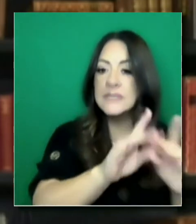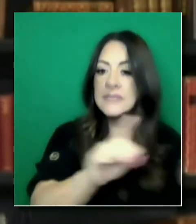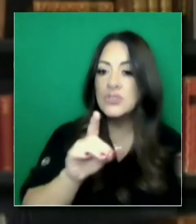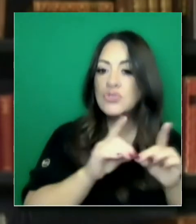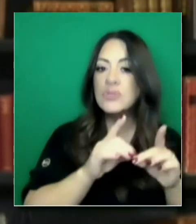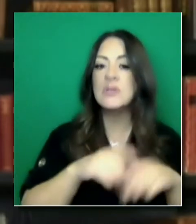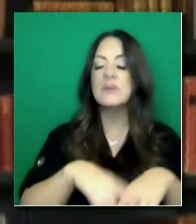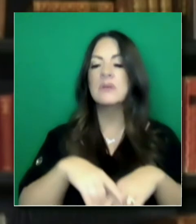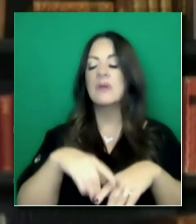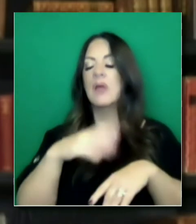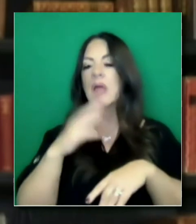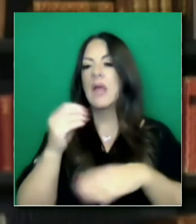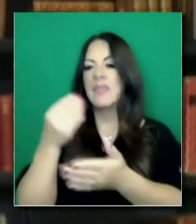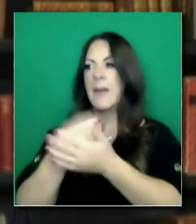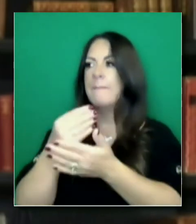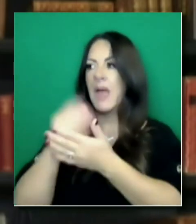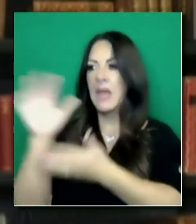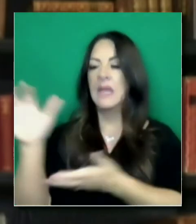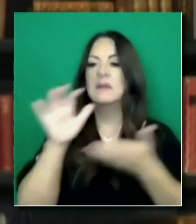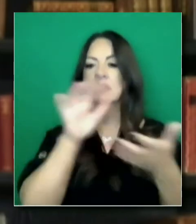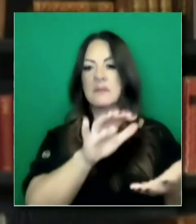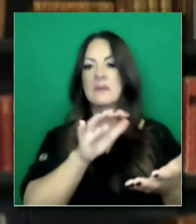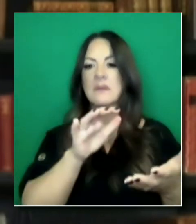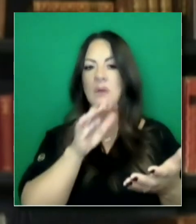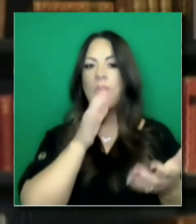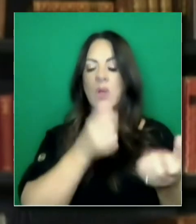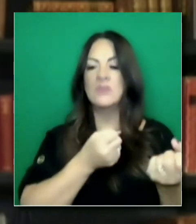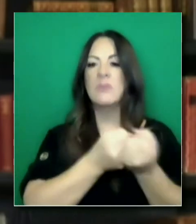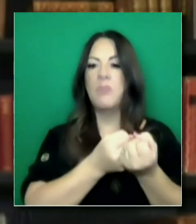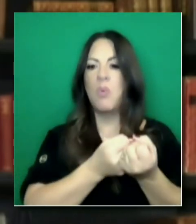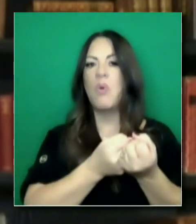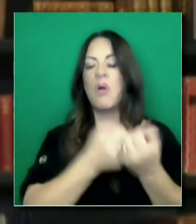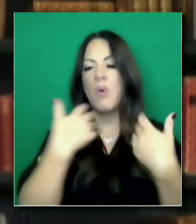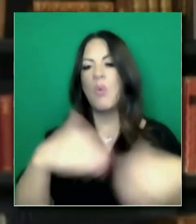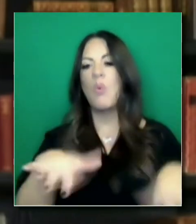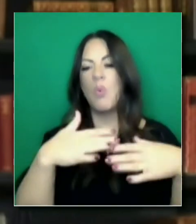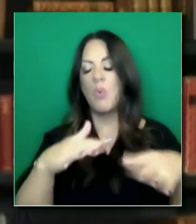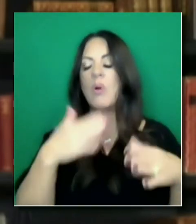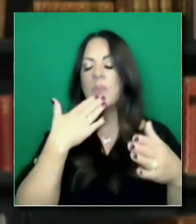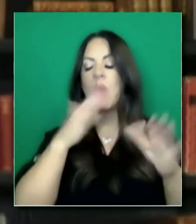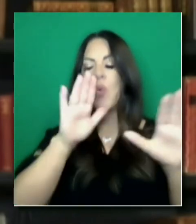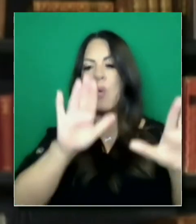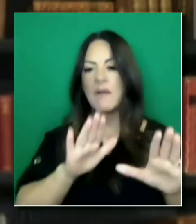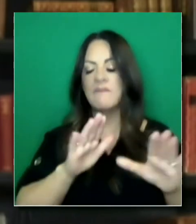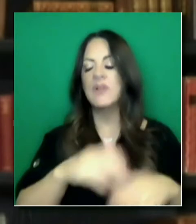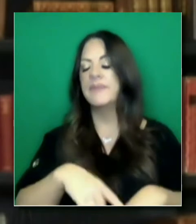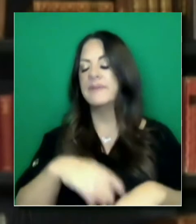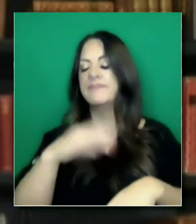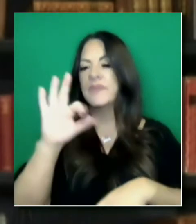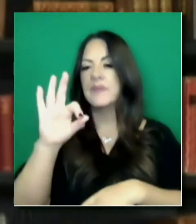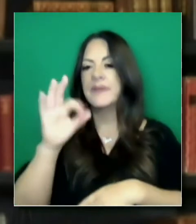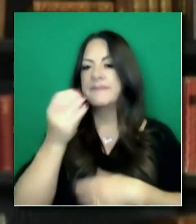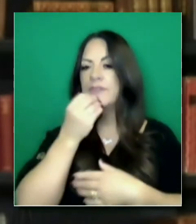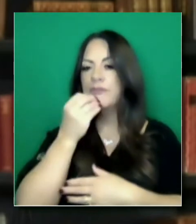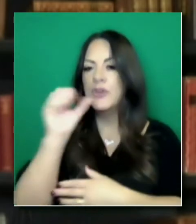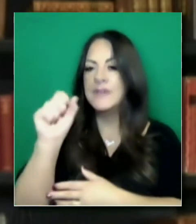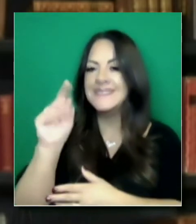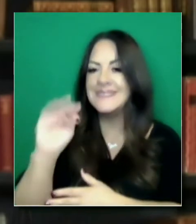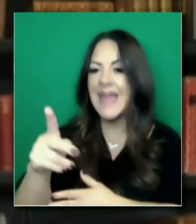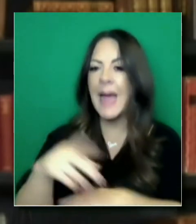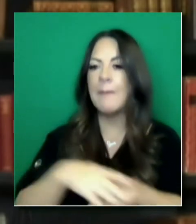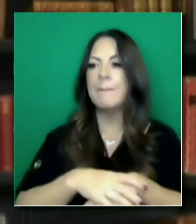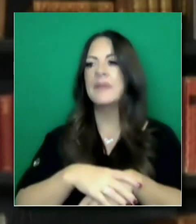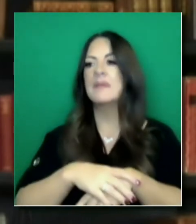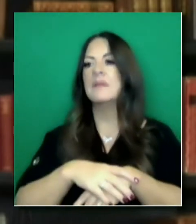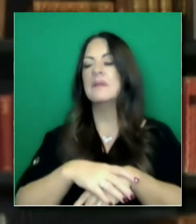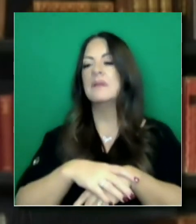relief that obviously will directly impact local communities, from child care relief and food stamp relief and other relief that otherwise would have